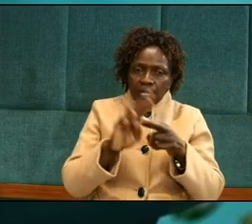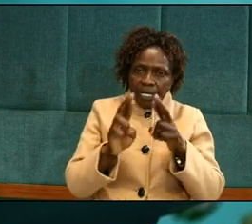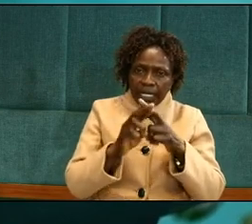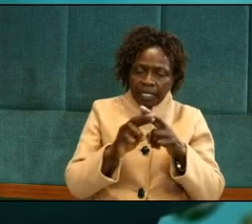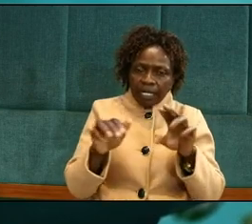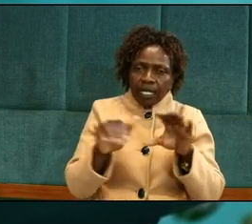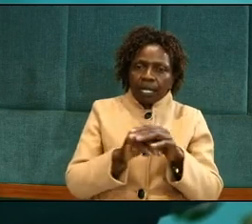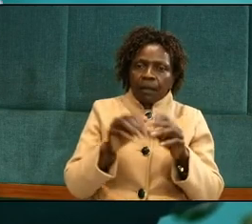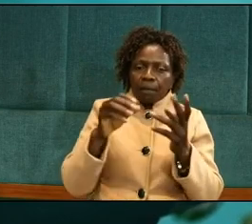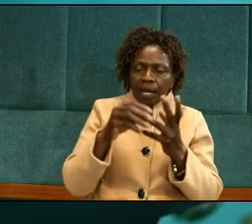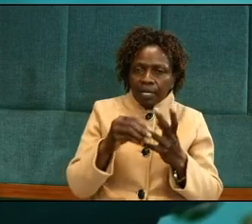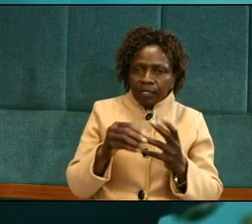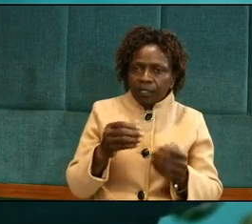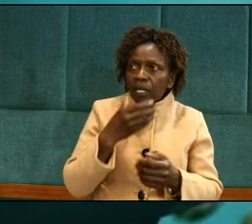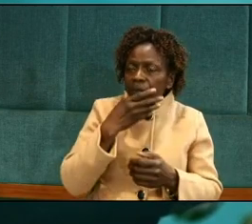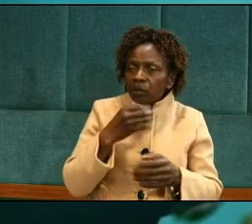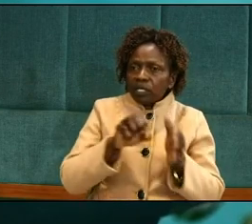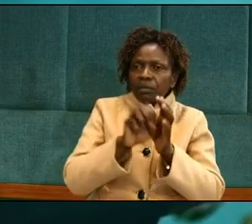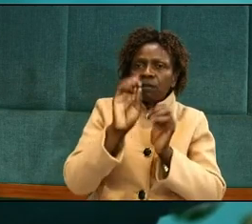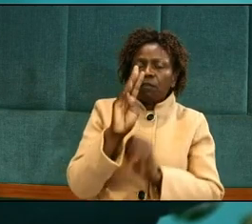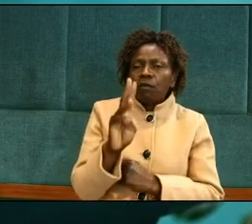in marriages. Hebrews